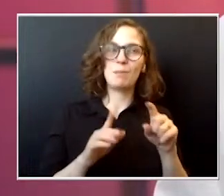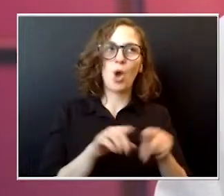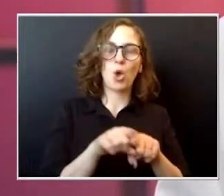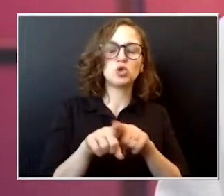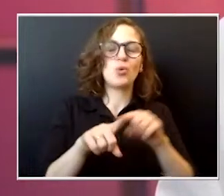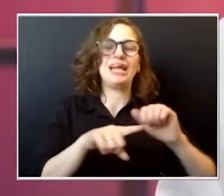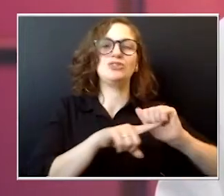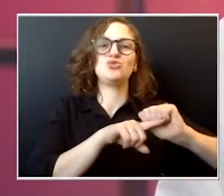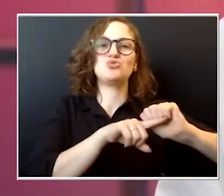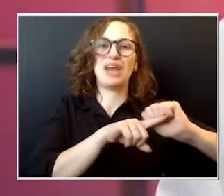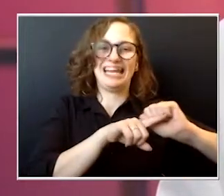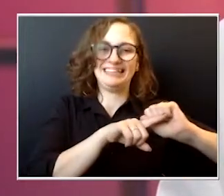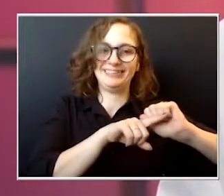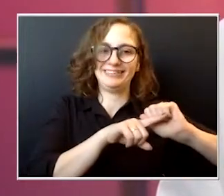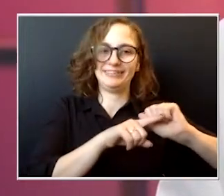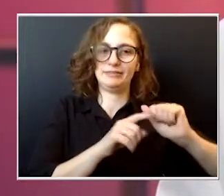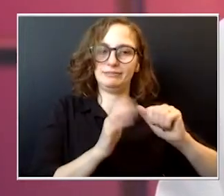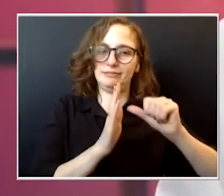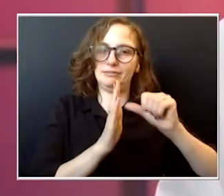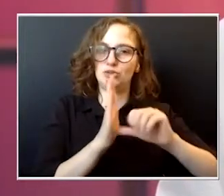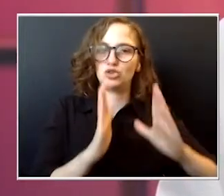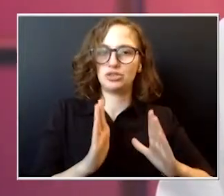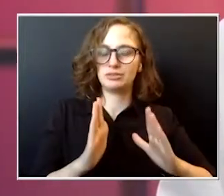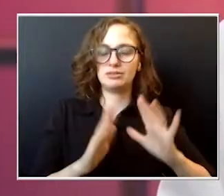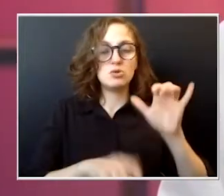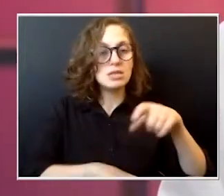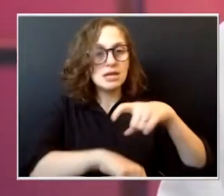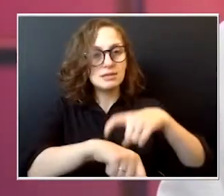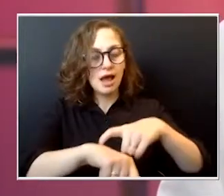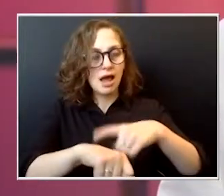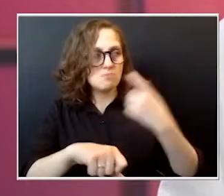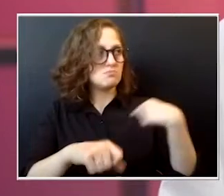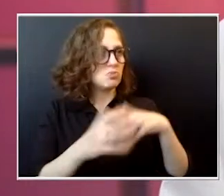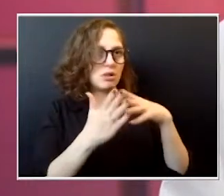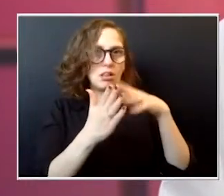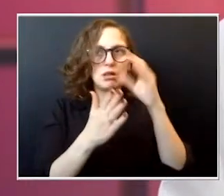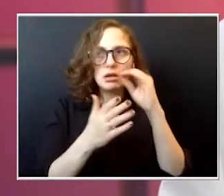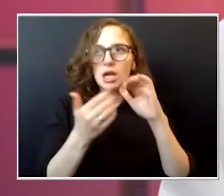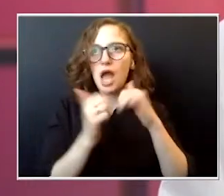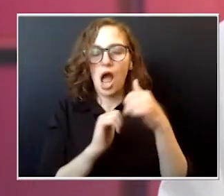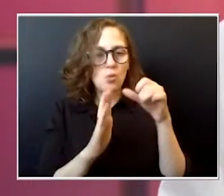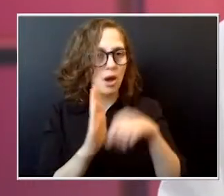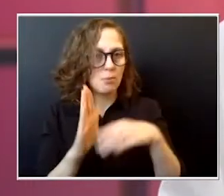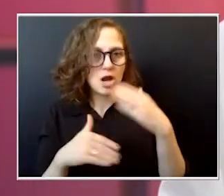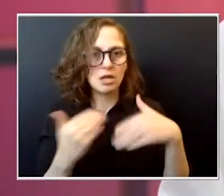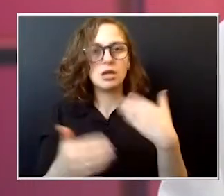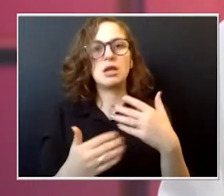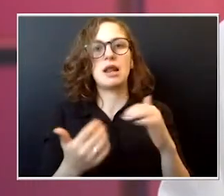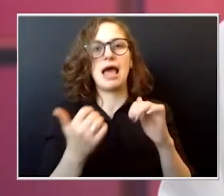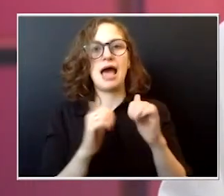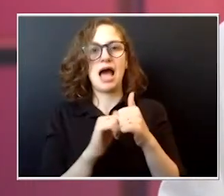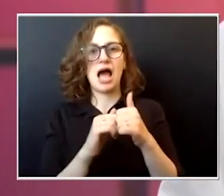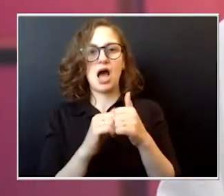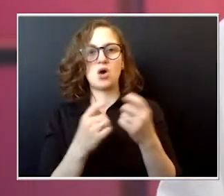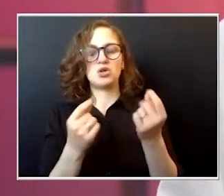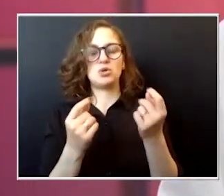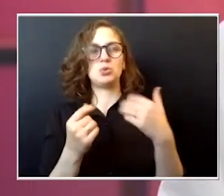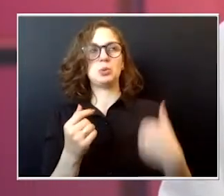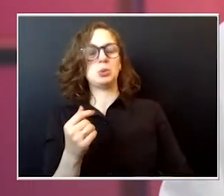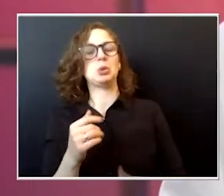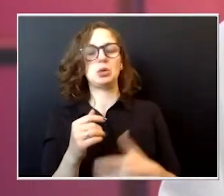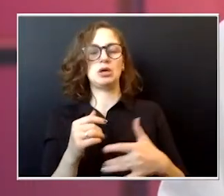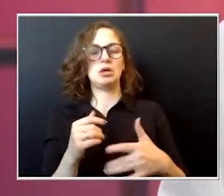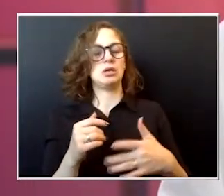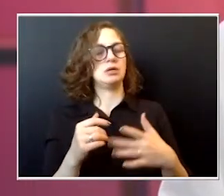at that time, you're learning how to operate, you're learning how to do highly technical operations, care for very